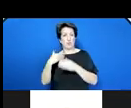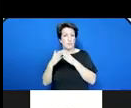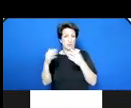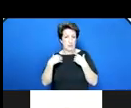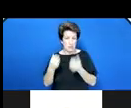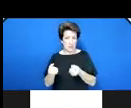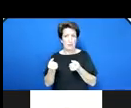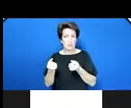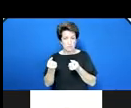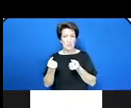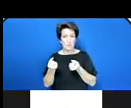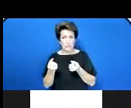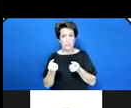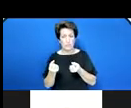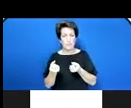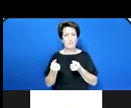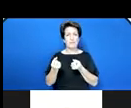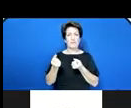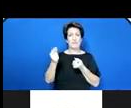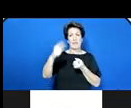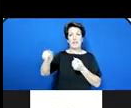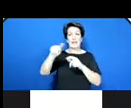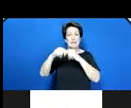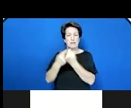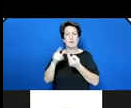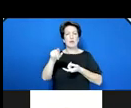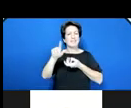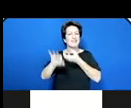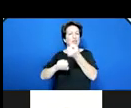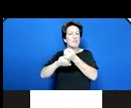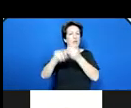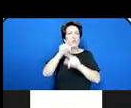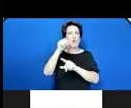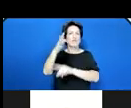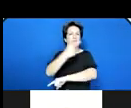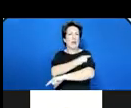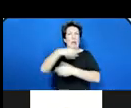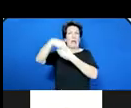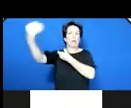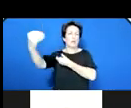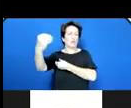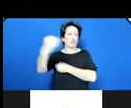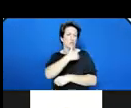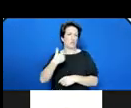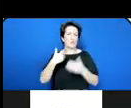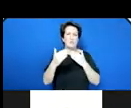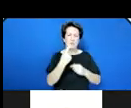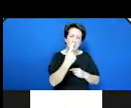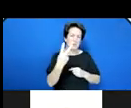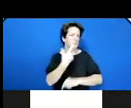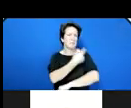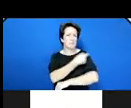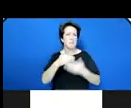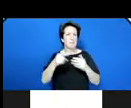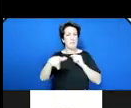is the team that supports people who got vaccinated outside Ontario. So whether that was 1 or 2 doses, you need to